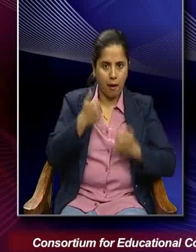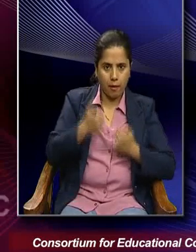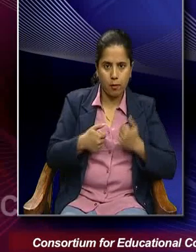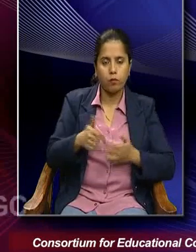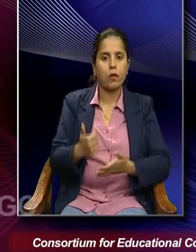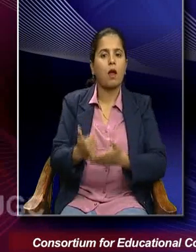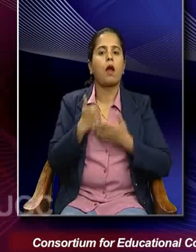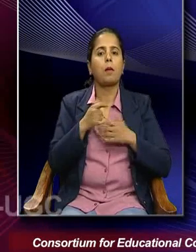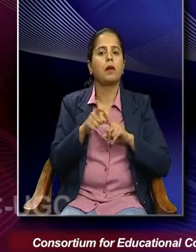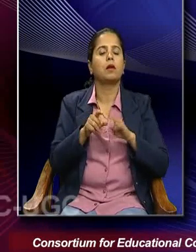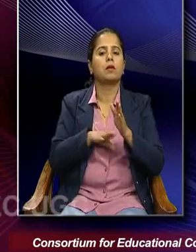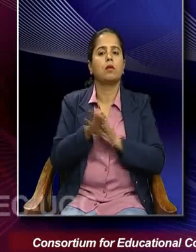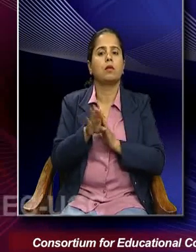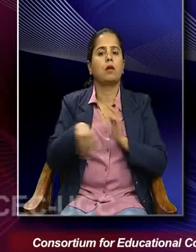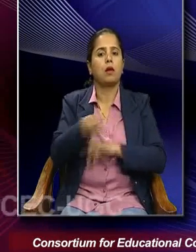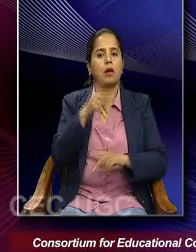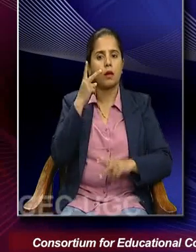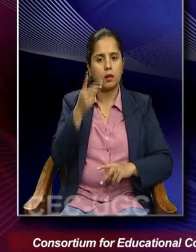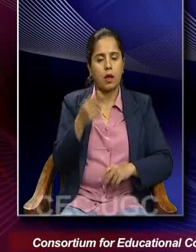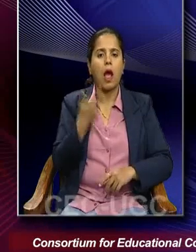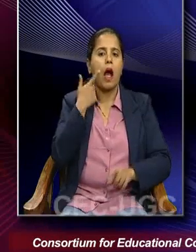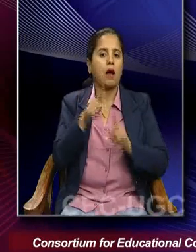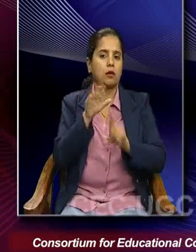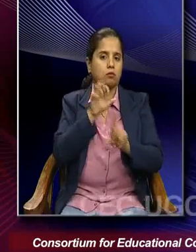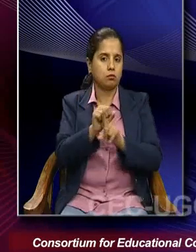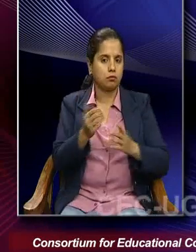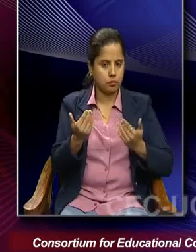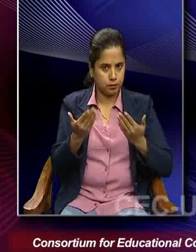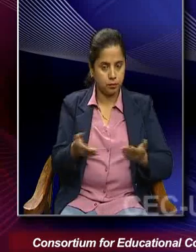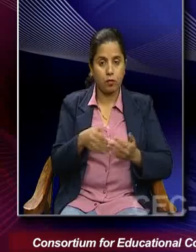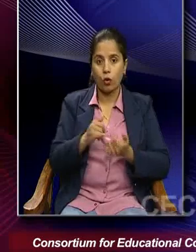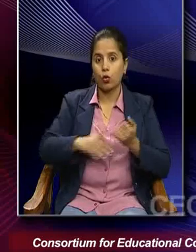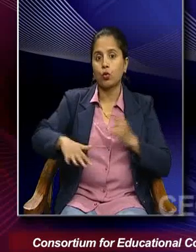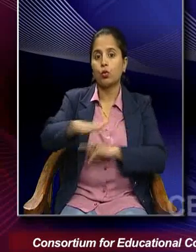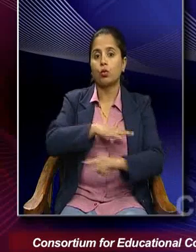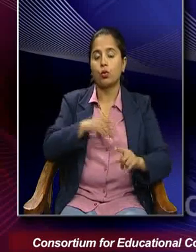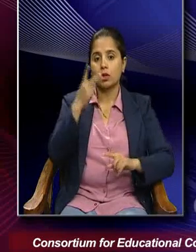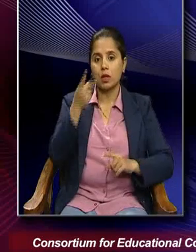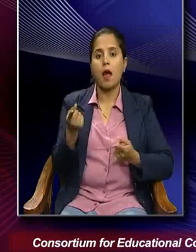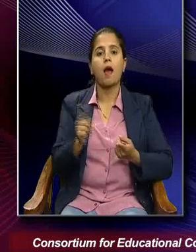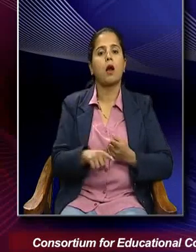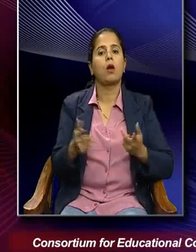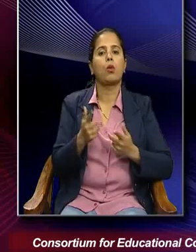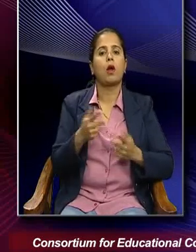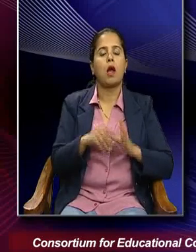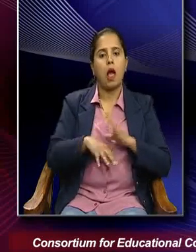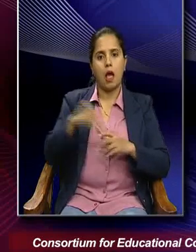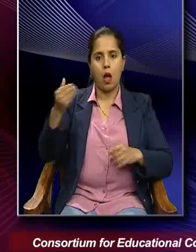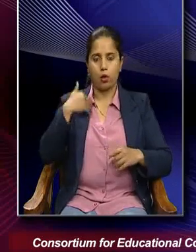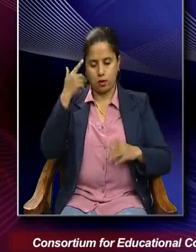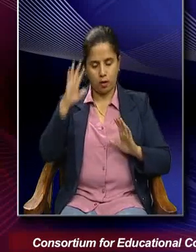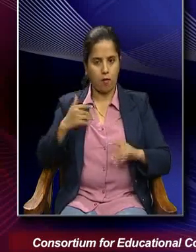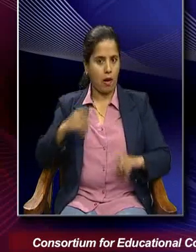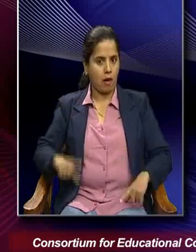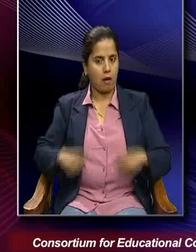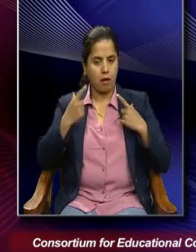imitation stage, which is between 0 to 3 years, the play stage from 3 to 5 years, and the